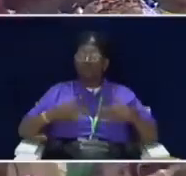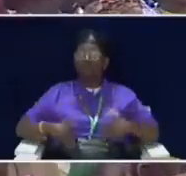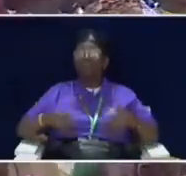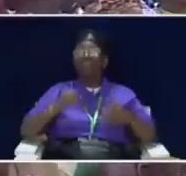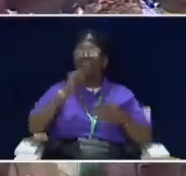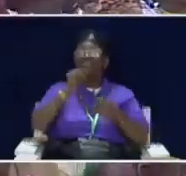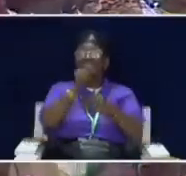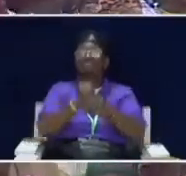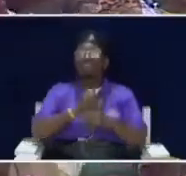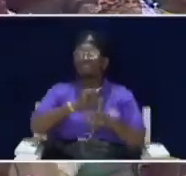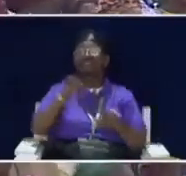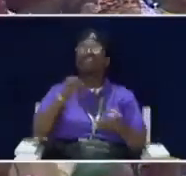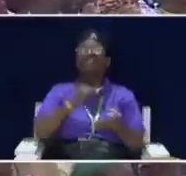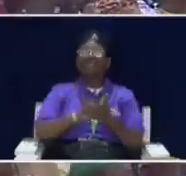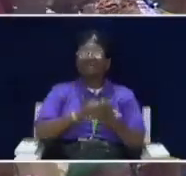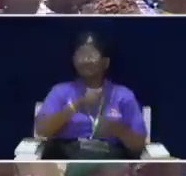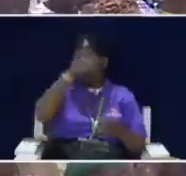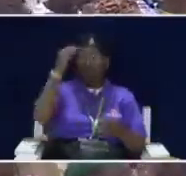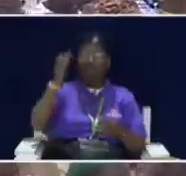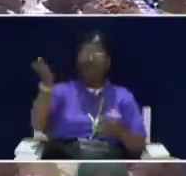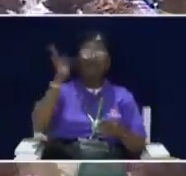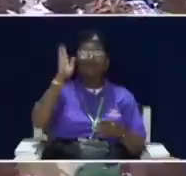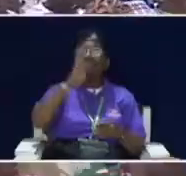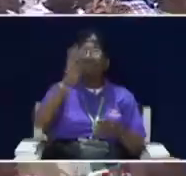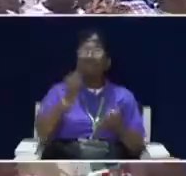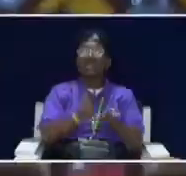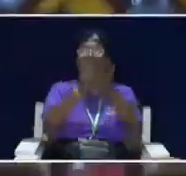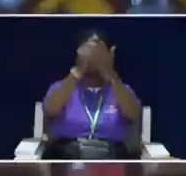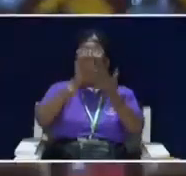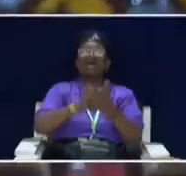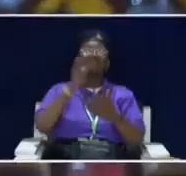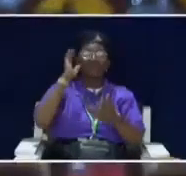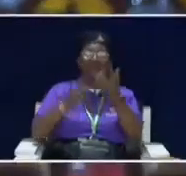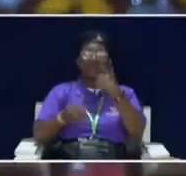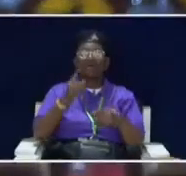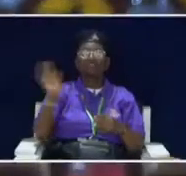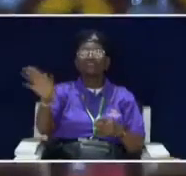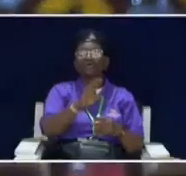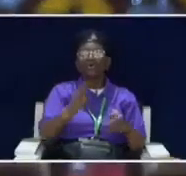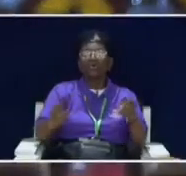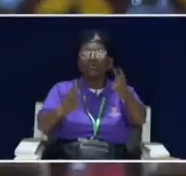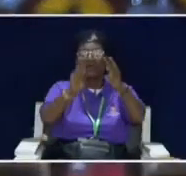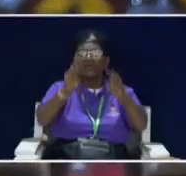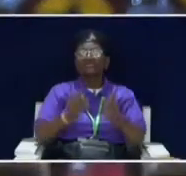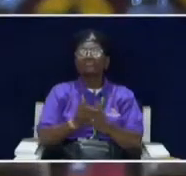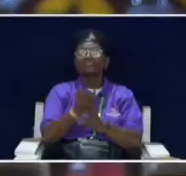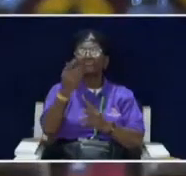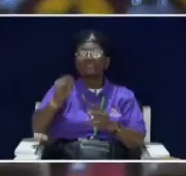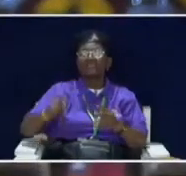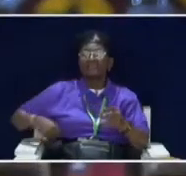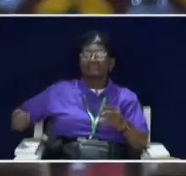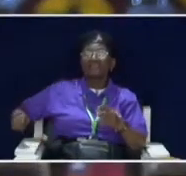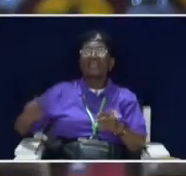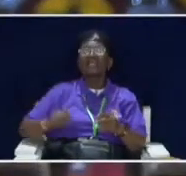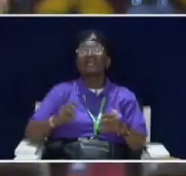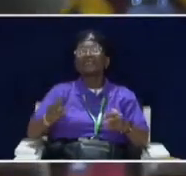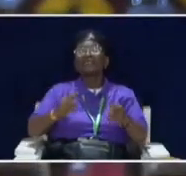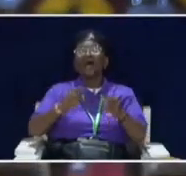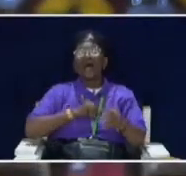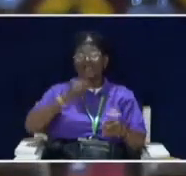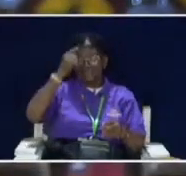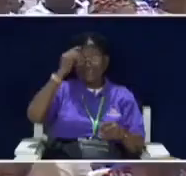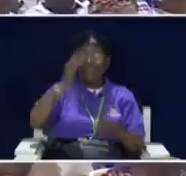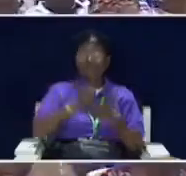Because there would be an assistance that is going to come your way through the tailwind. I wish somebody would jump up this evening and say,